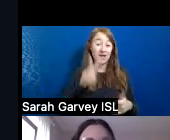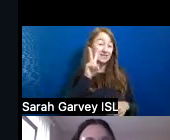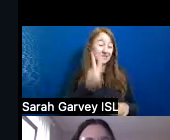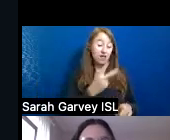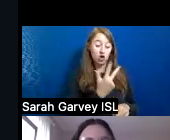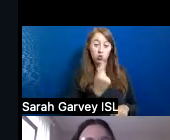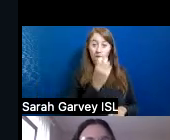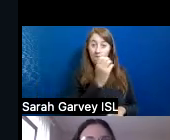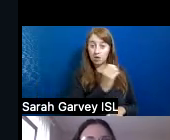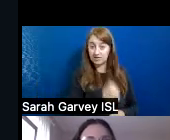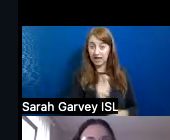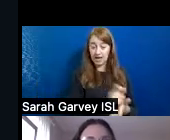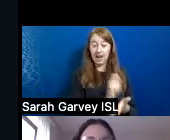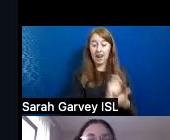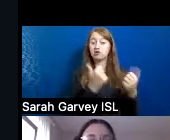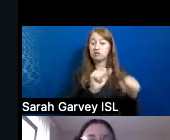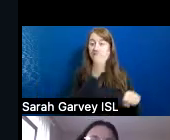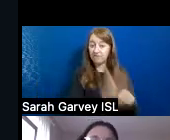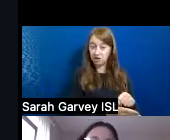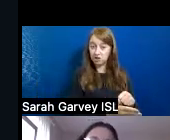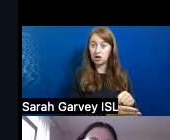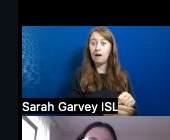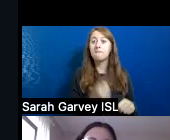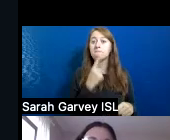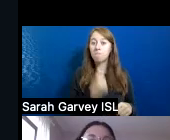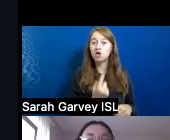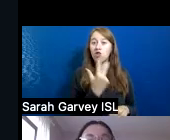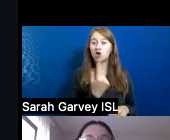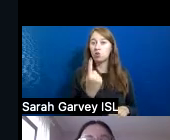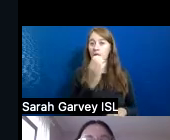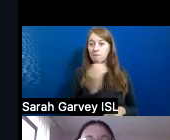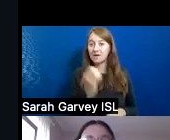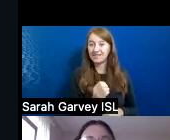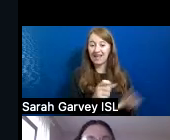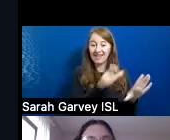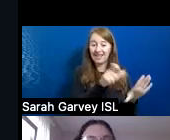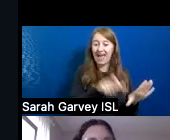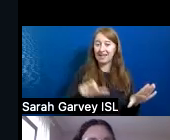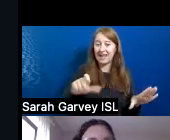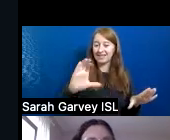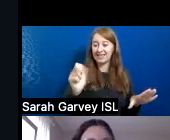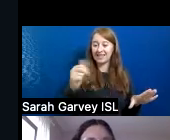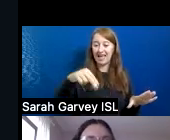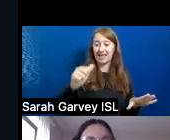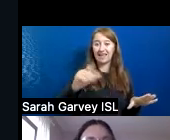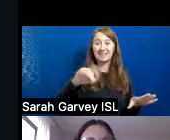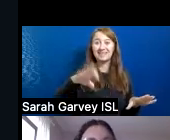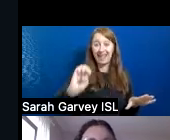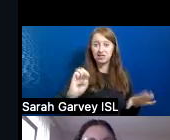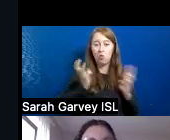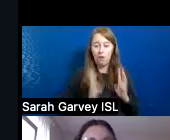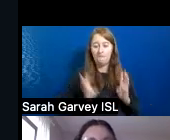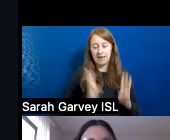elected, but 31% of the candidates were women. So when women are put on the ballot, they're elected, and that pattern